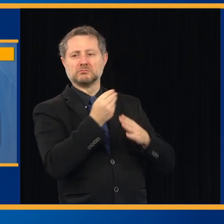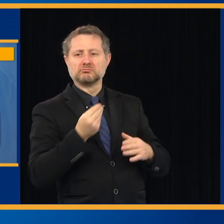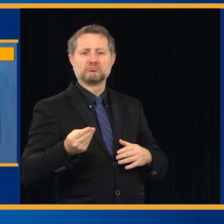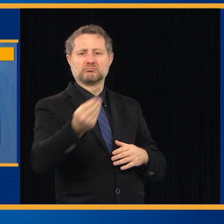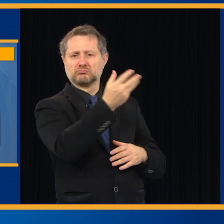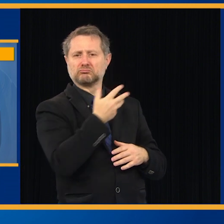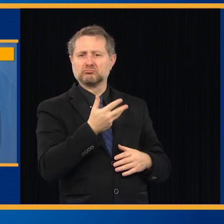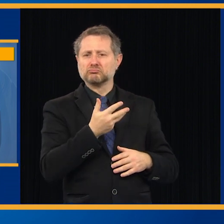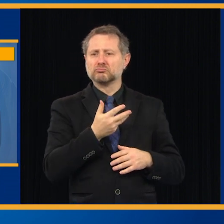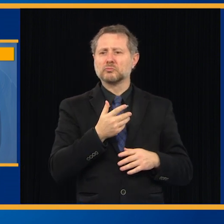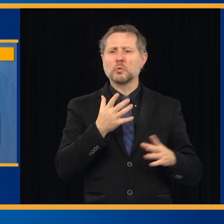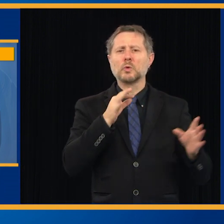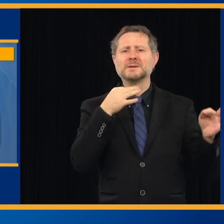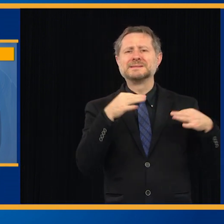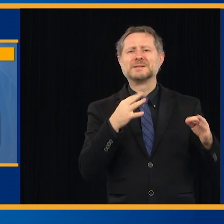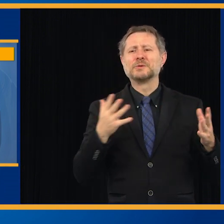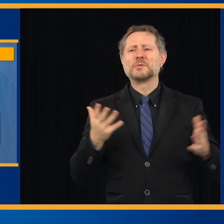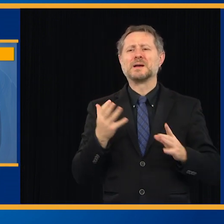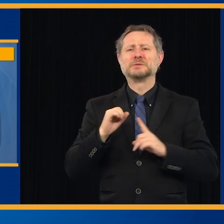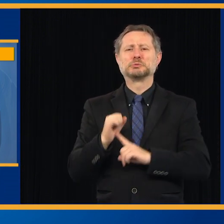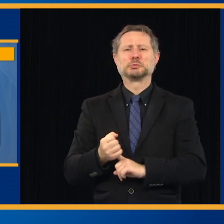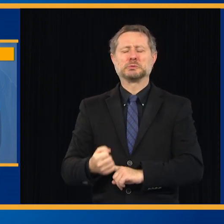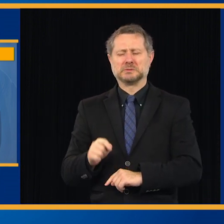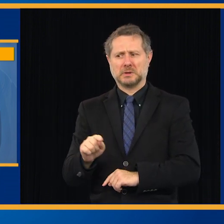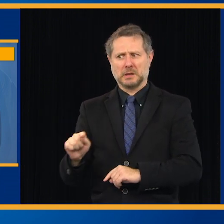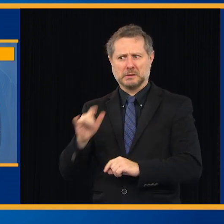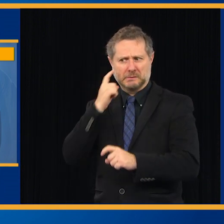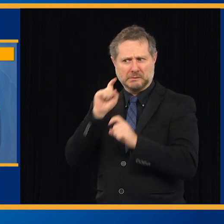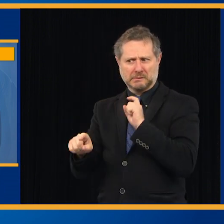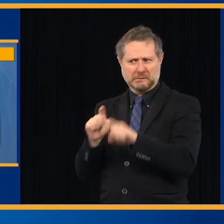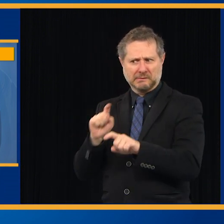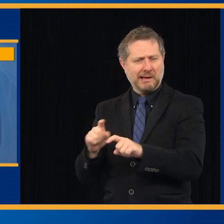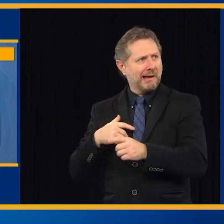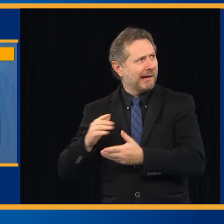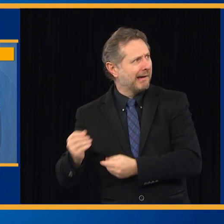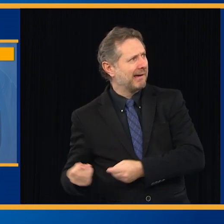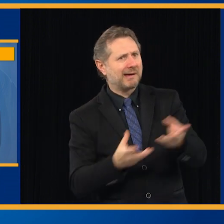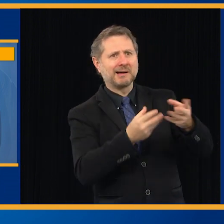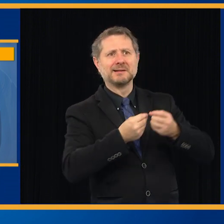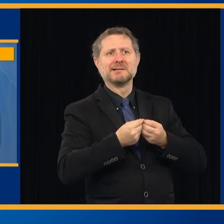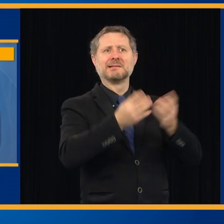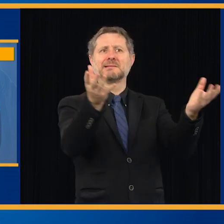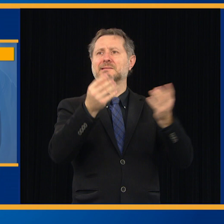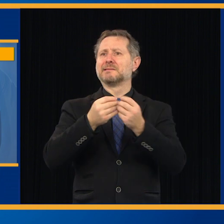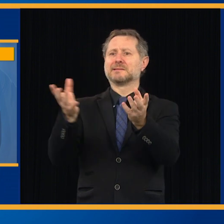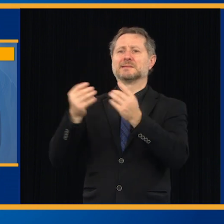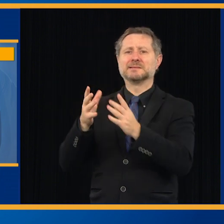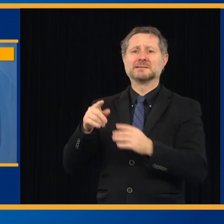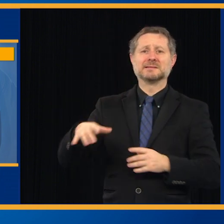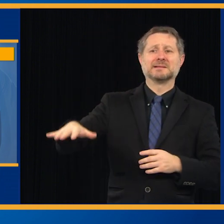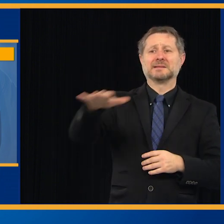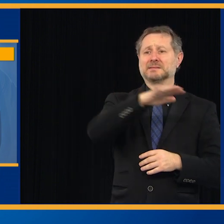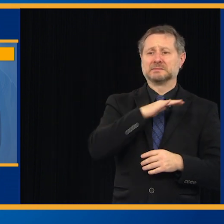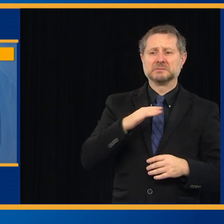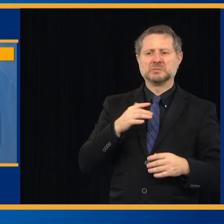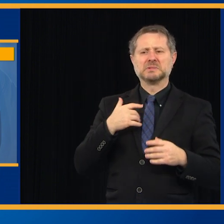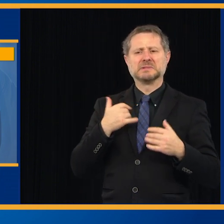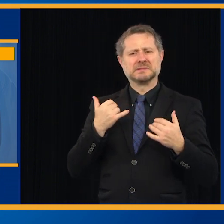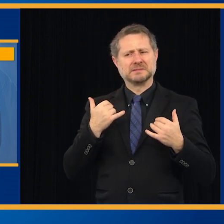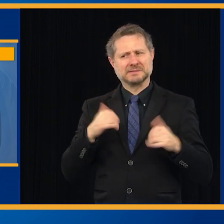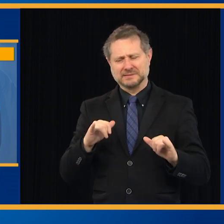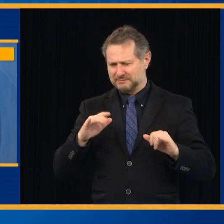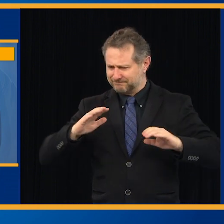them on notice of this. Again, we've recently found this and are investigating it,